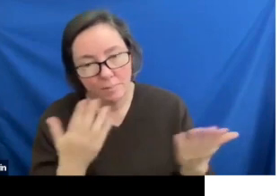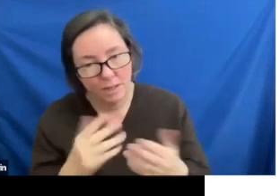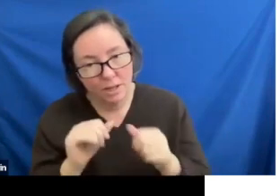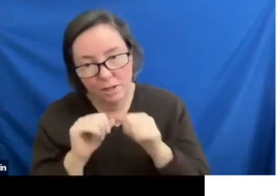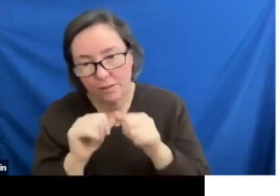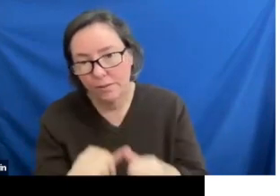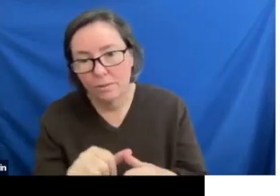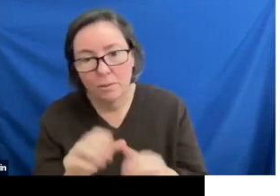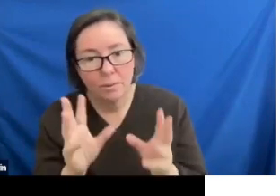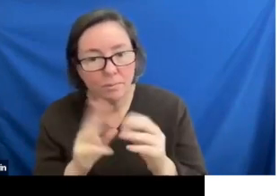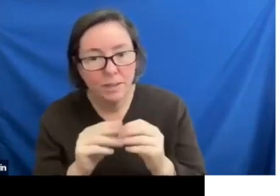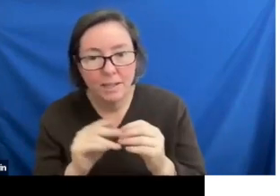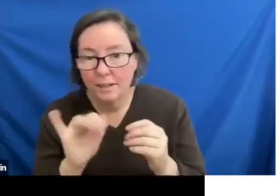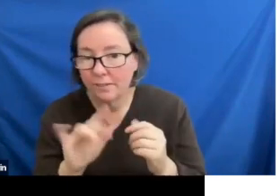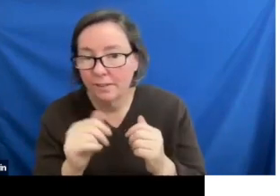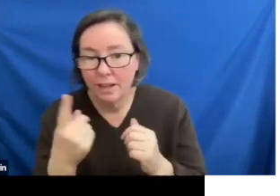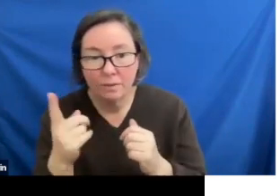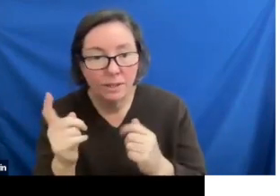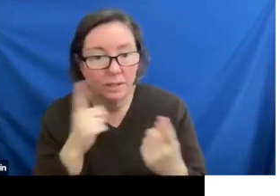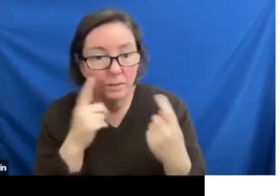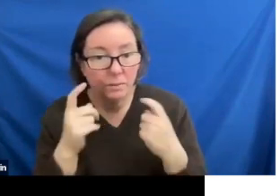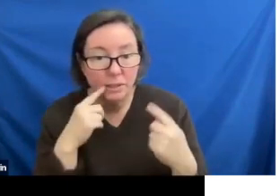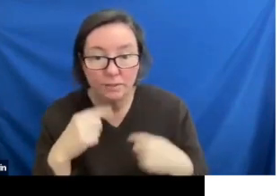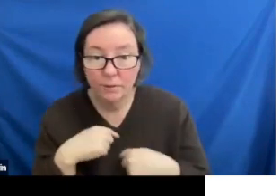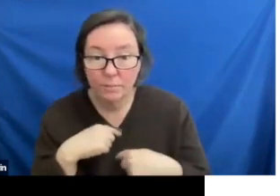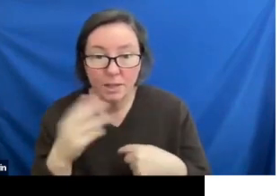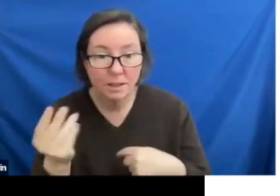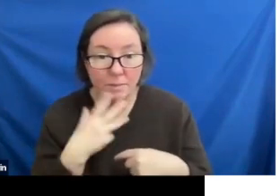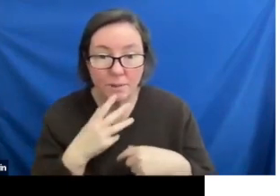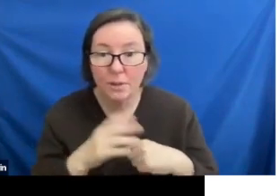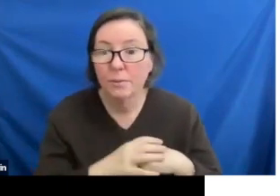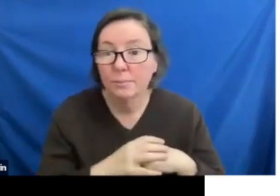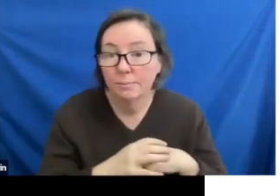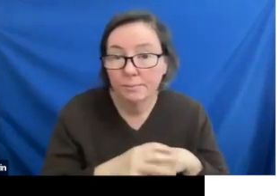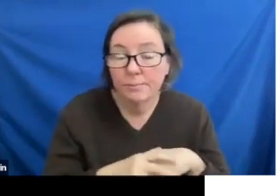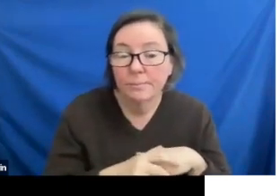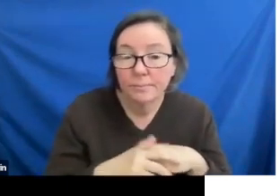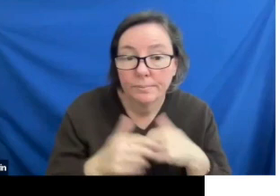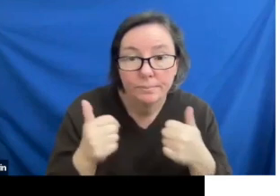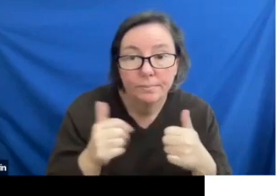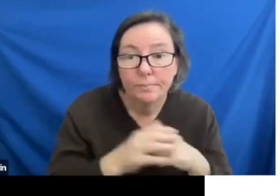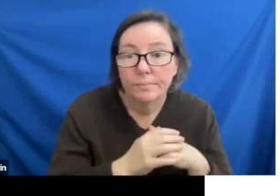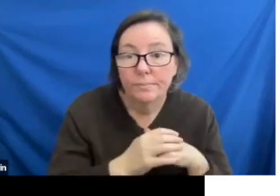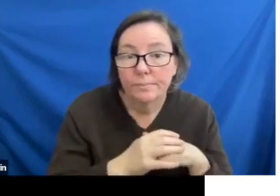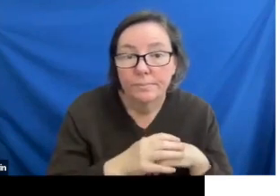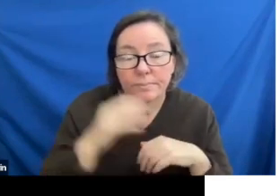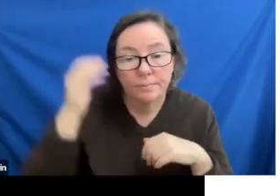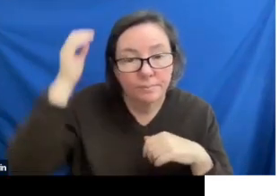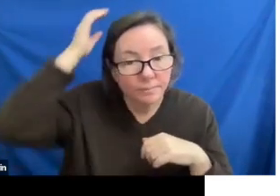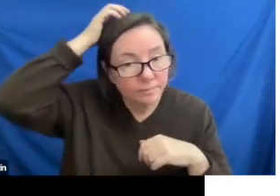of the meeting if anyone should have any questions for me as well. Thank you.